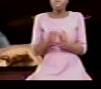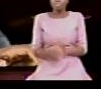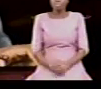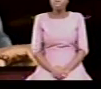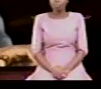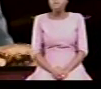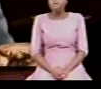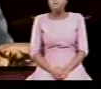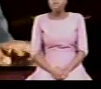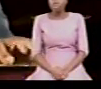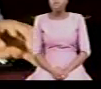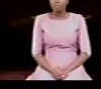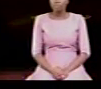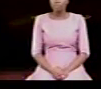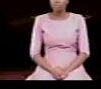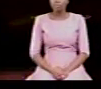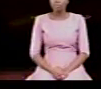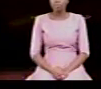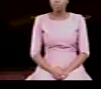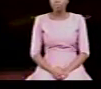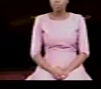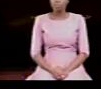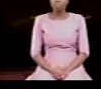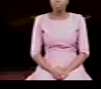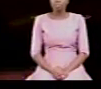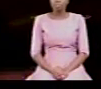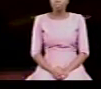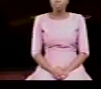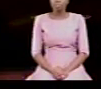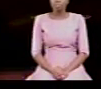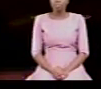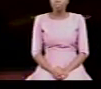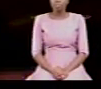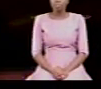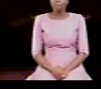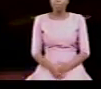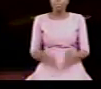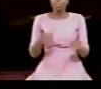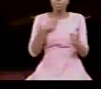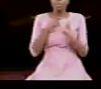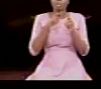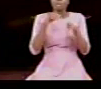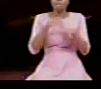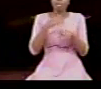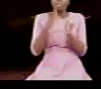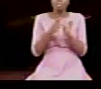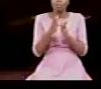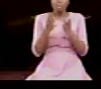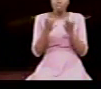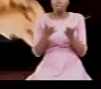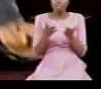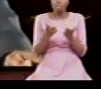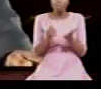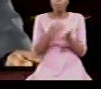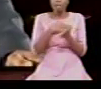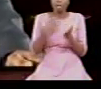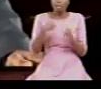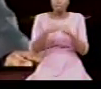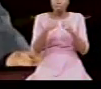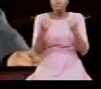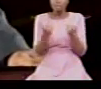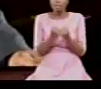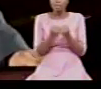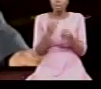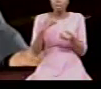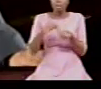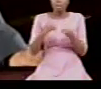to buttress my assertion and look at the scripture vis-a-vis the society.